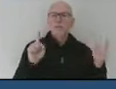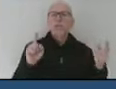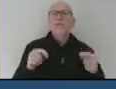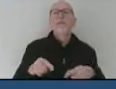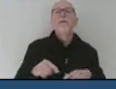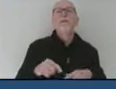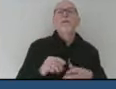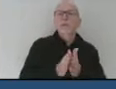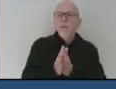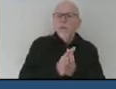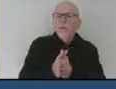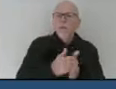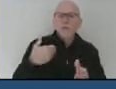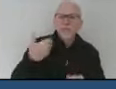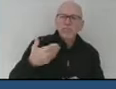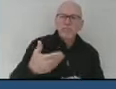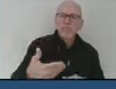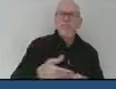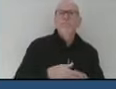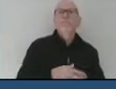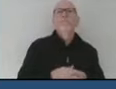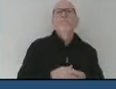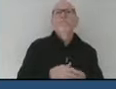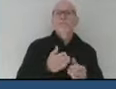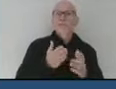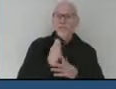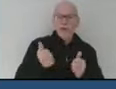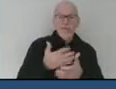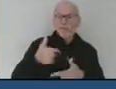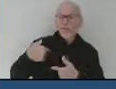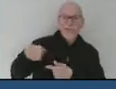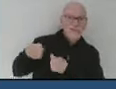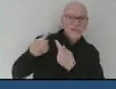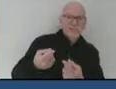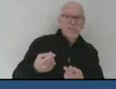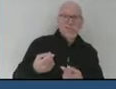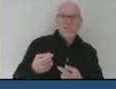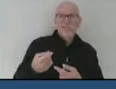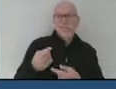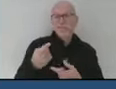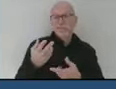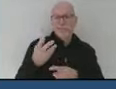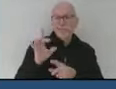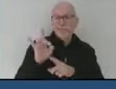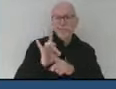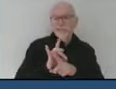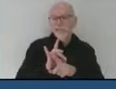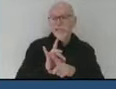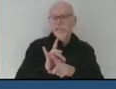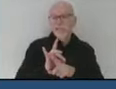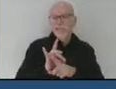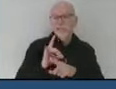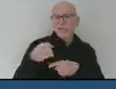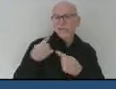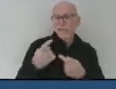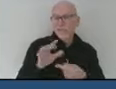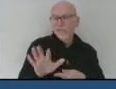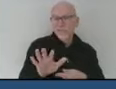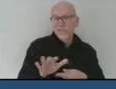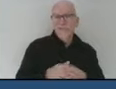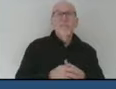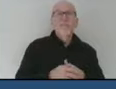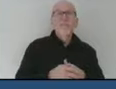throughout all these trials and tribulations that we've been experiencing over the last 8+ months.